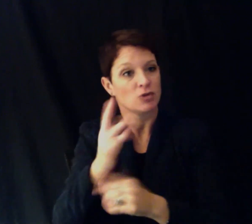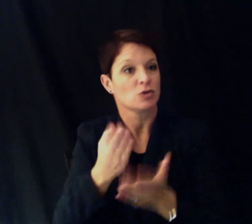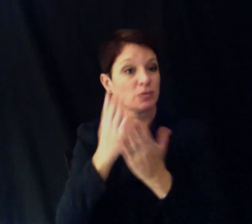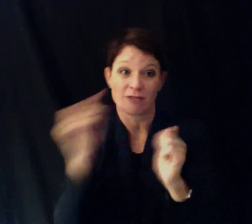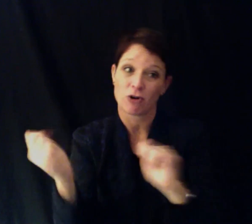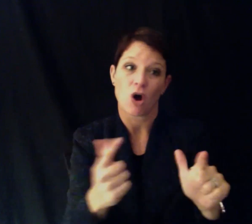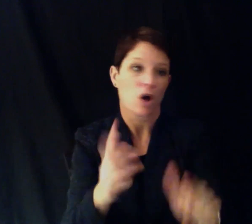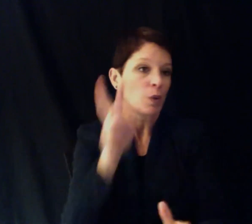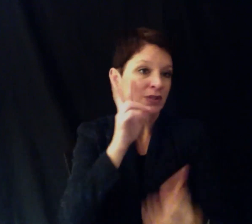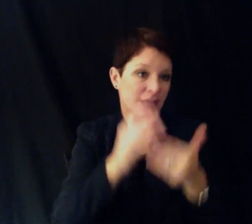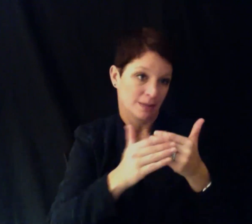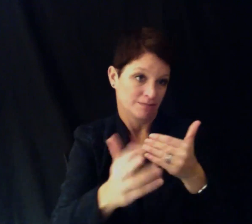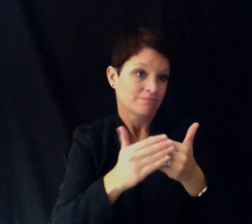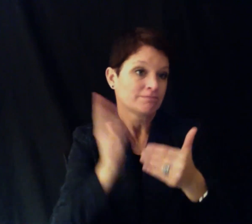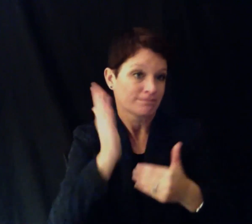Great, thank you.